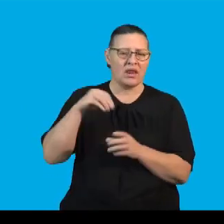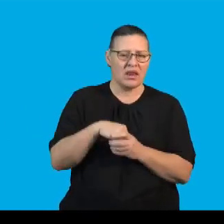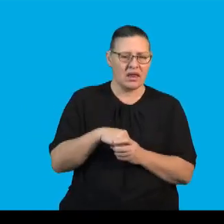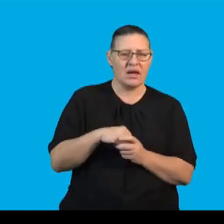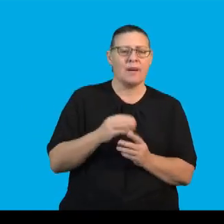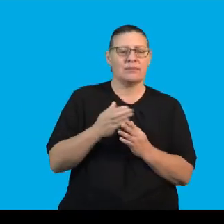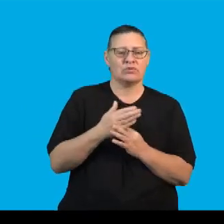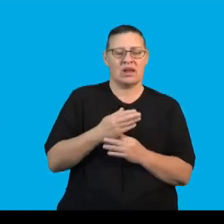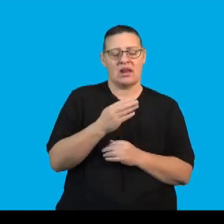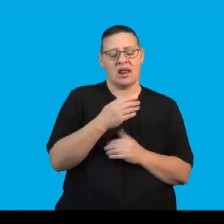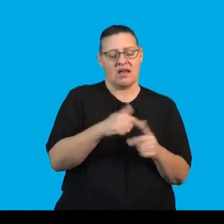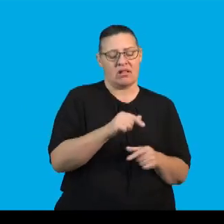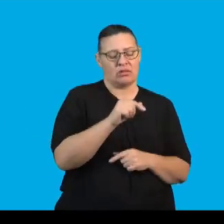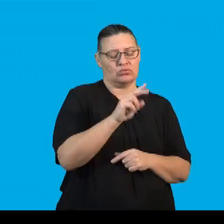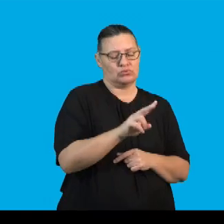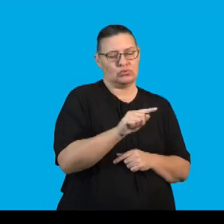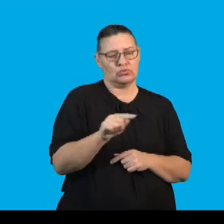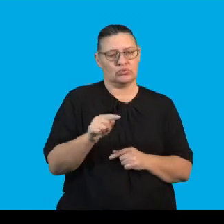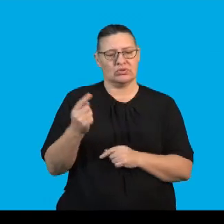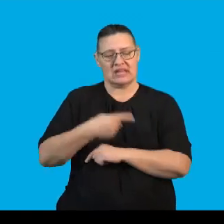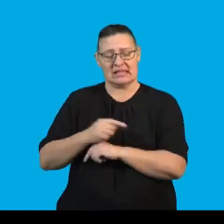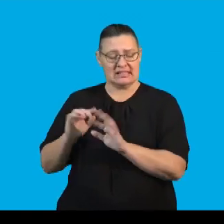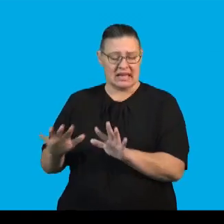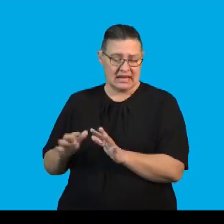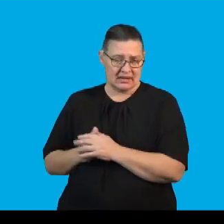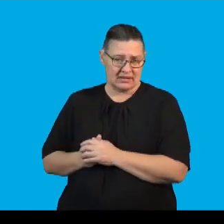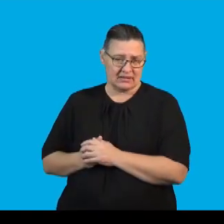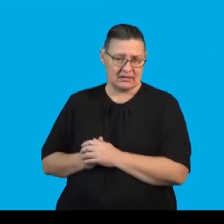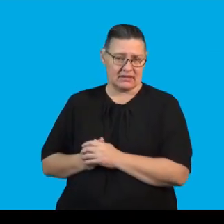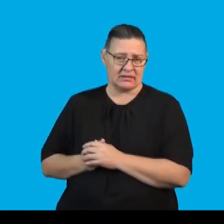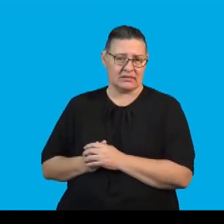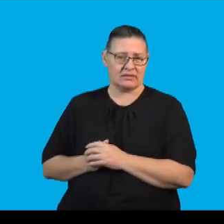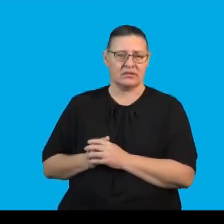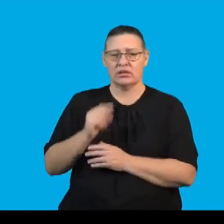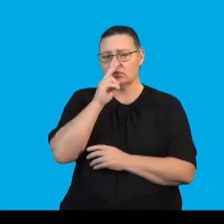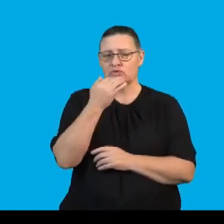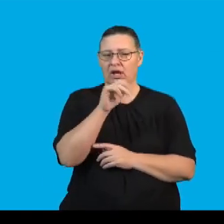in level between day 2 and day 10. So you check your